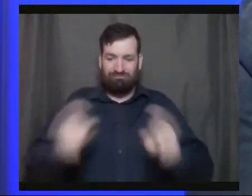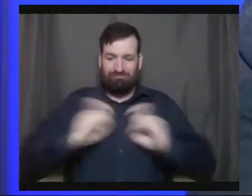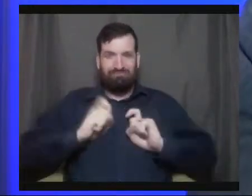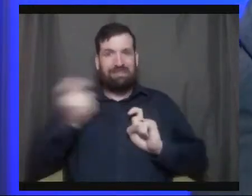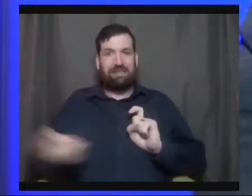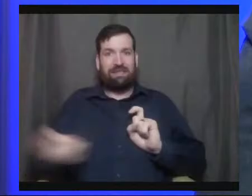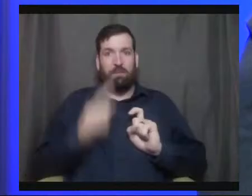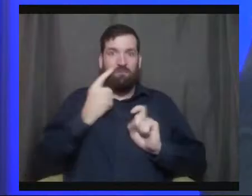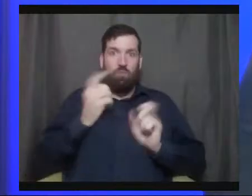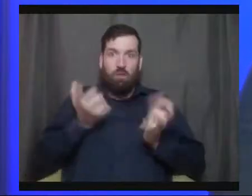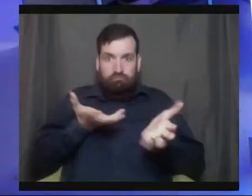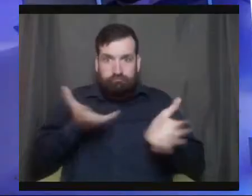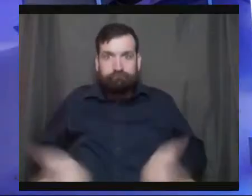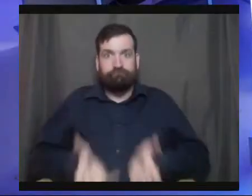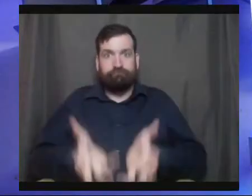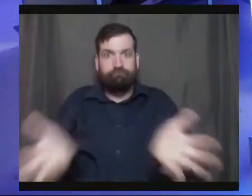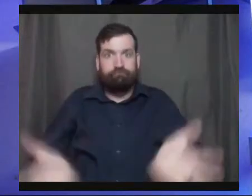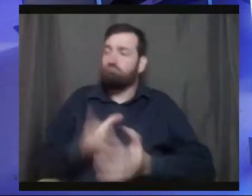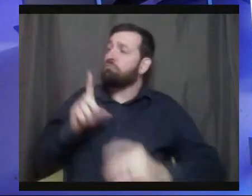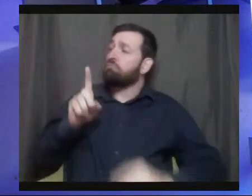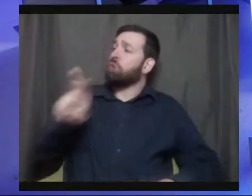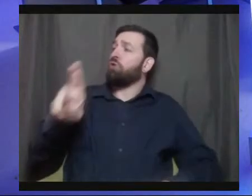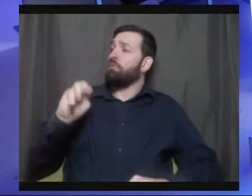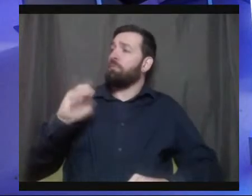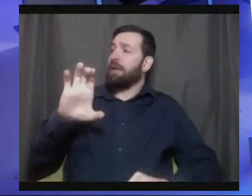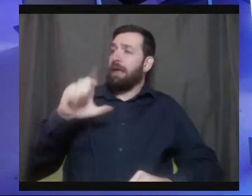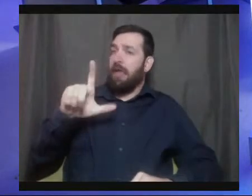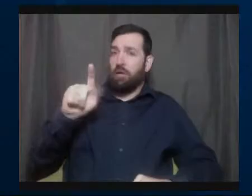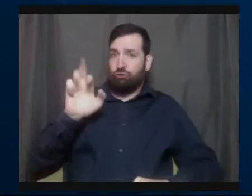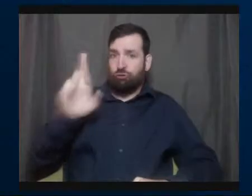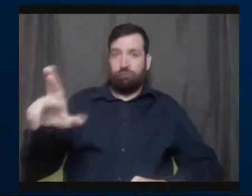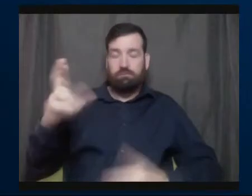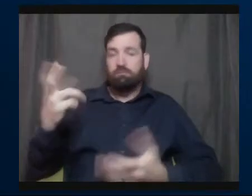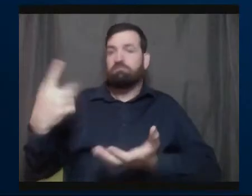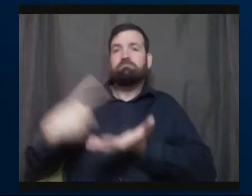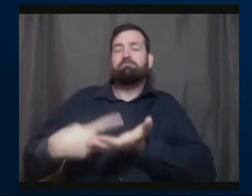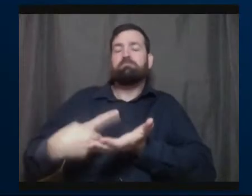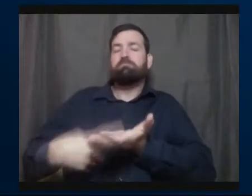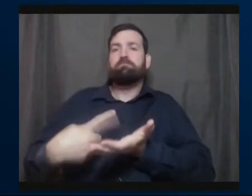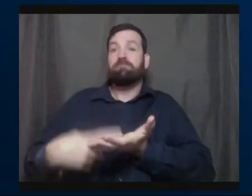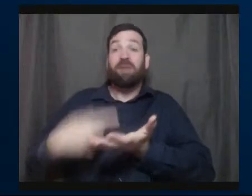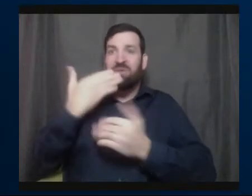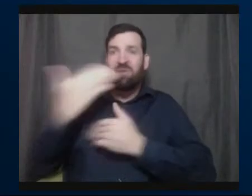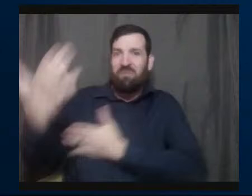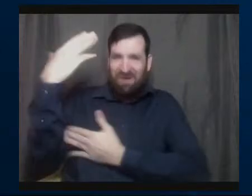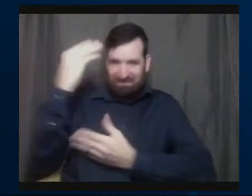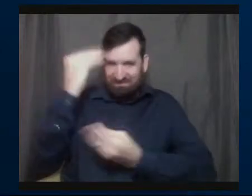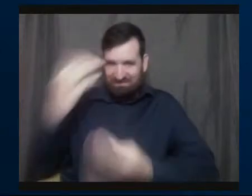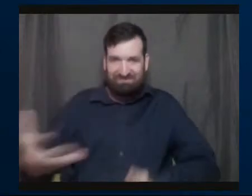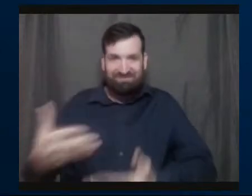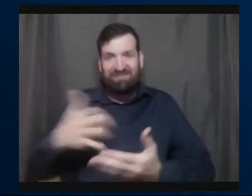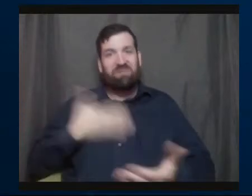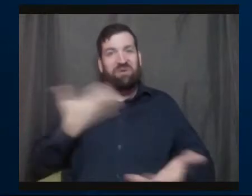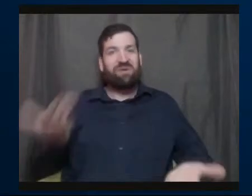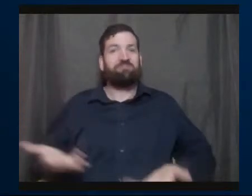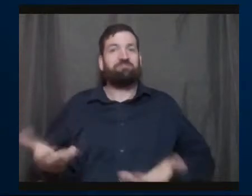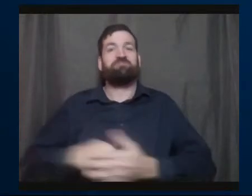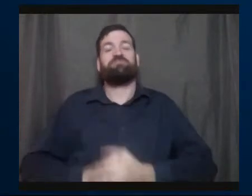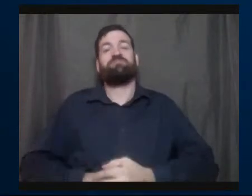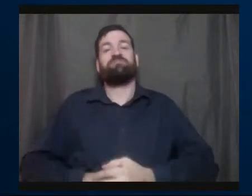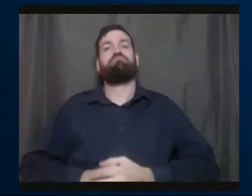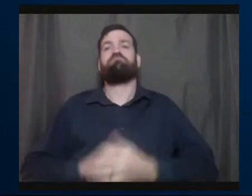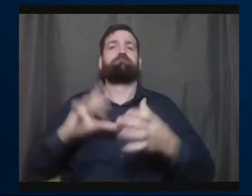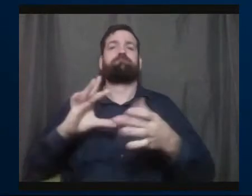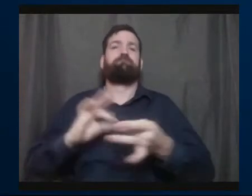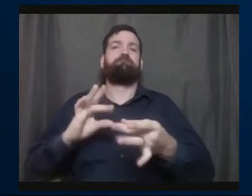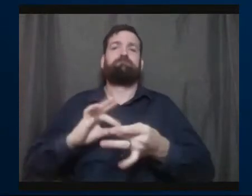moving. Dr. McAllister, let's bring you in. Talk to us about, good morning, by the way, glad you're with us. Tell us just about what people